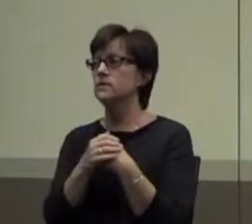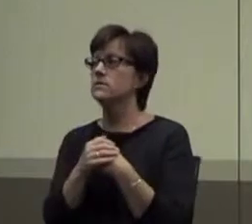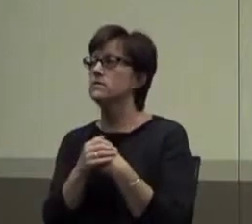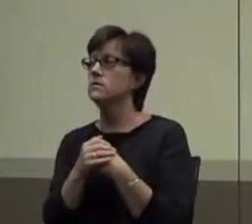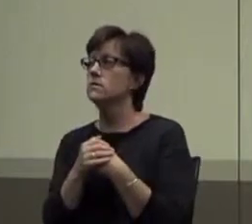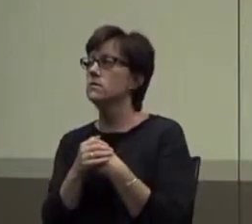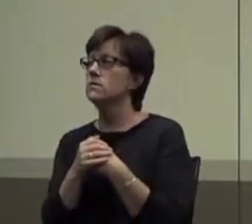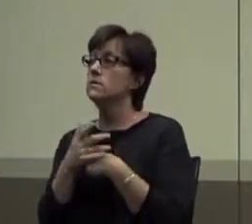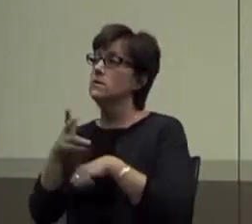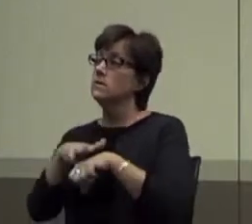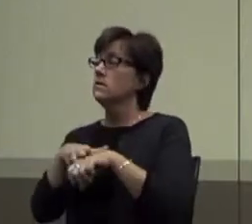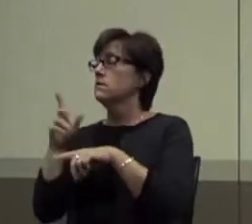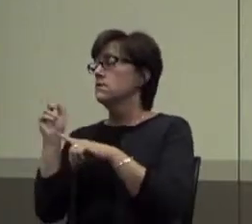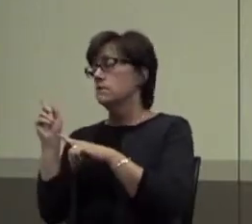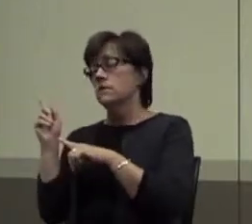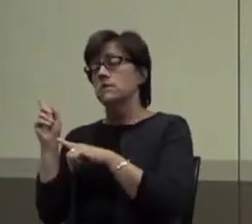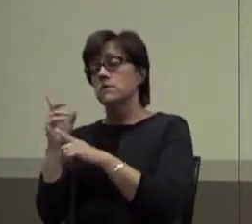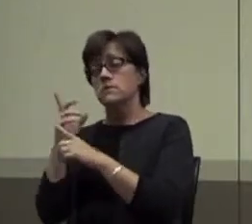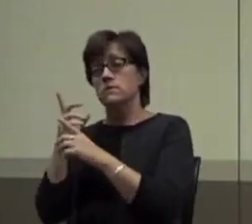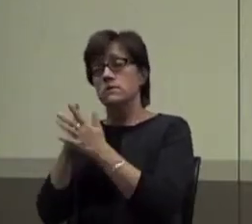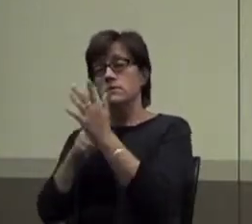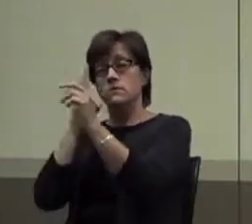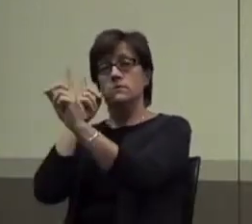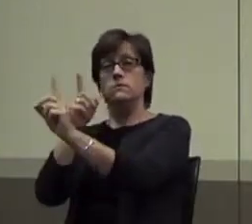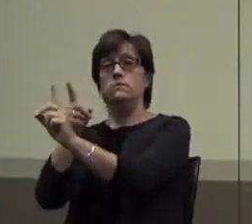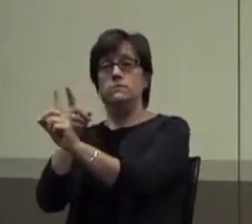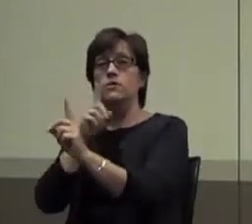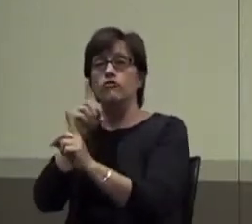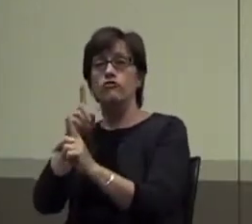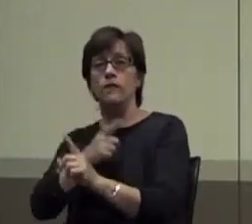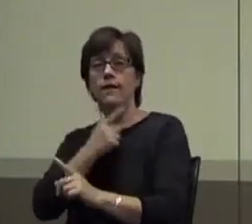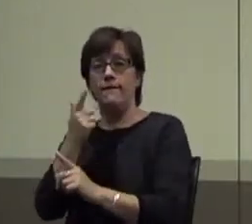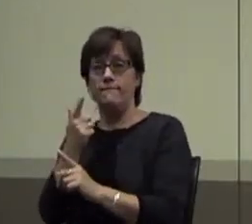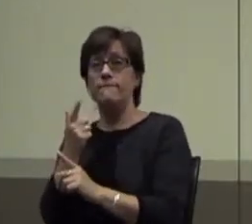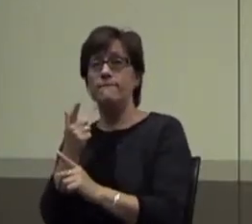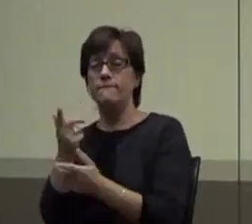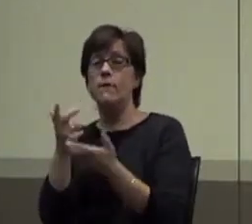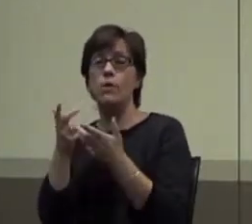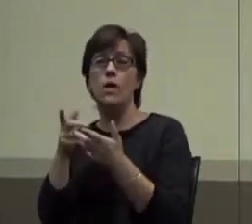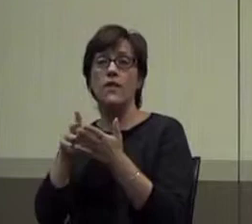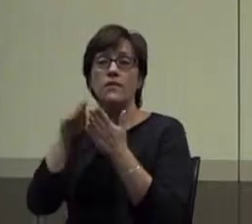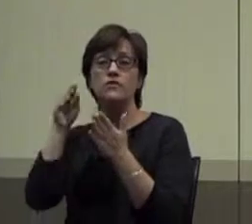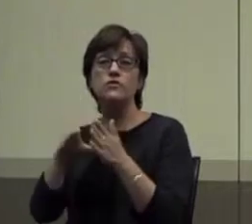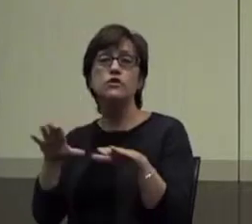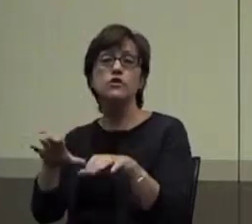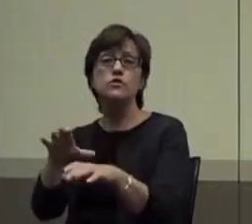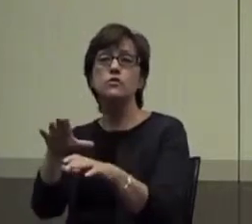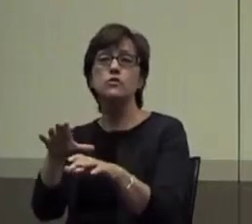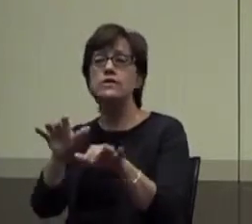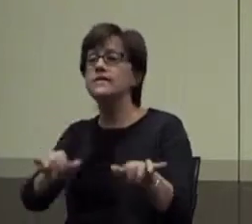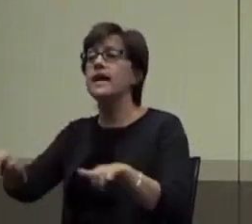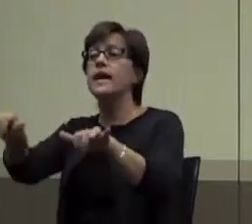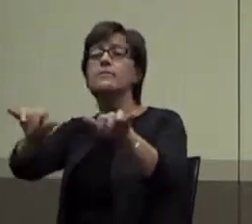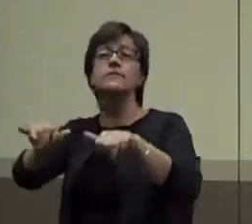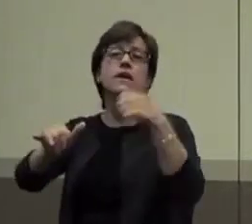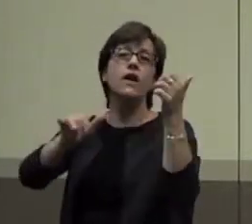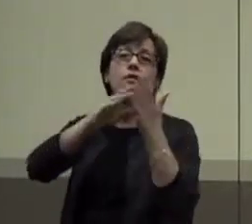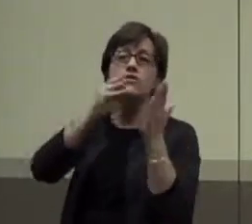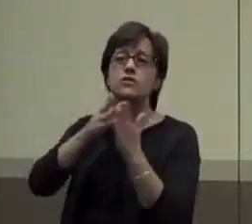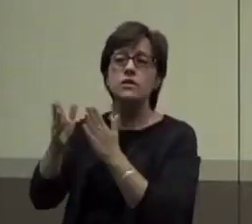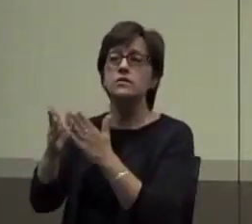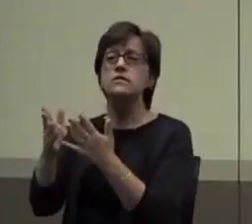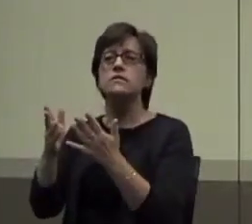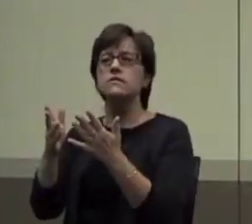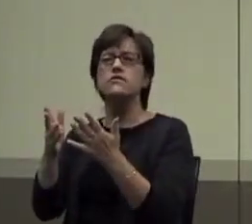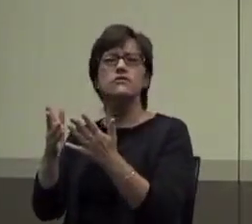course, this is what we want, right? In real life, we want the student to do what everybody else is doing. We want that desired